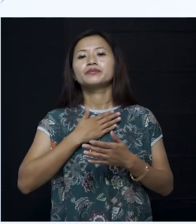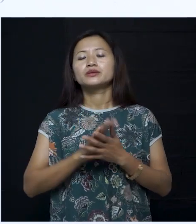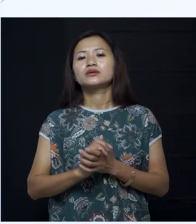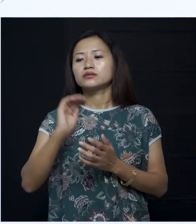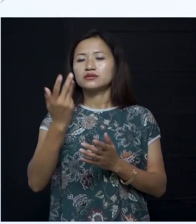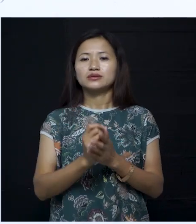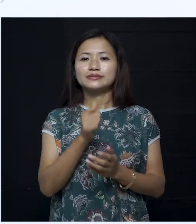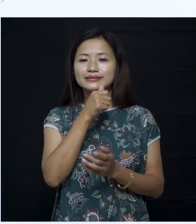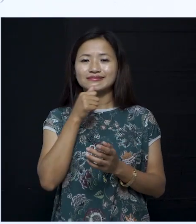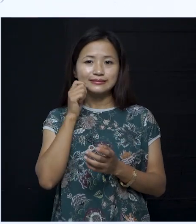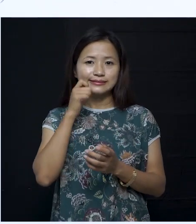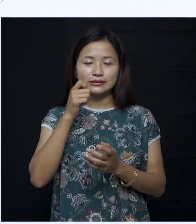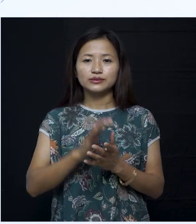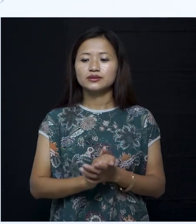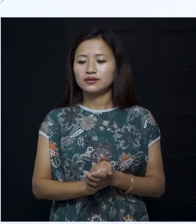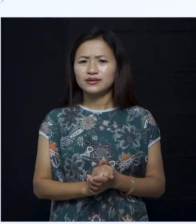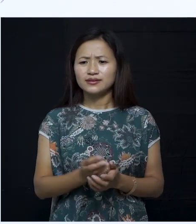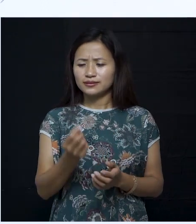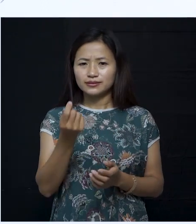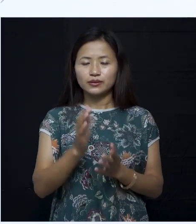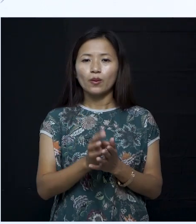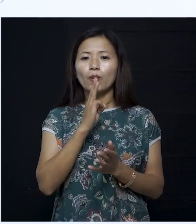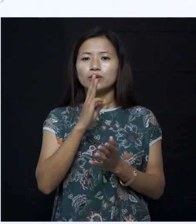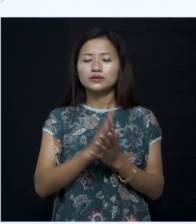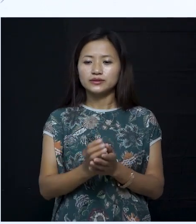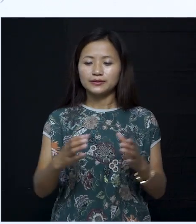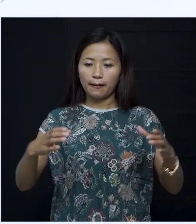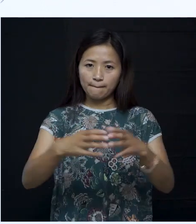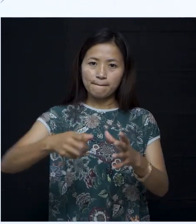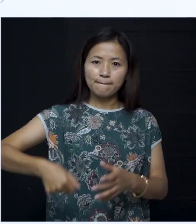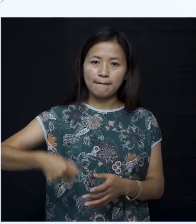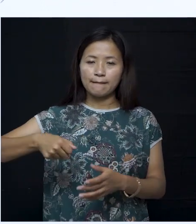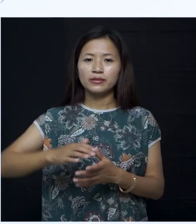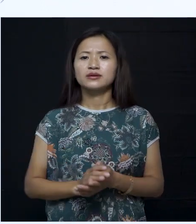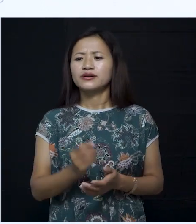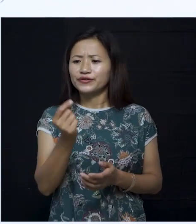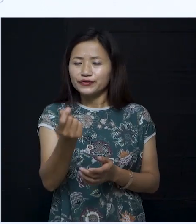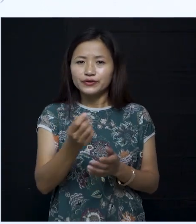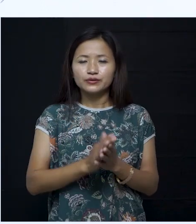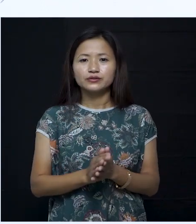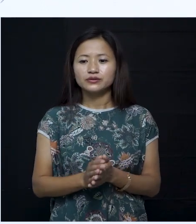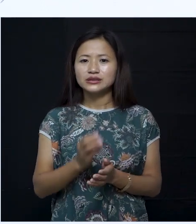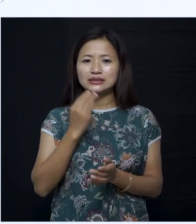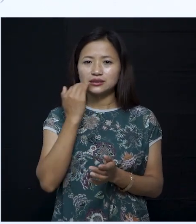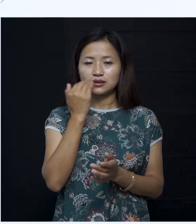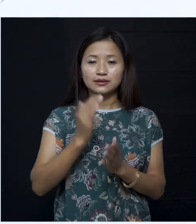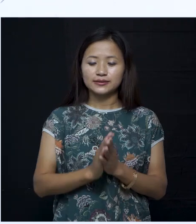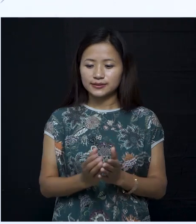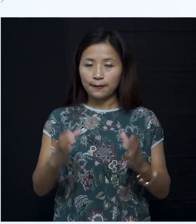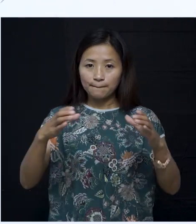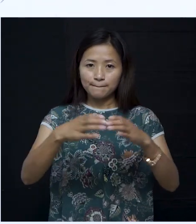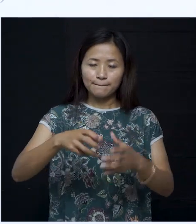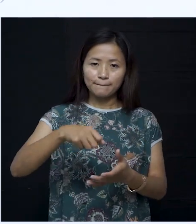a little bit of water in the bucket. There are a few chocolates in the basket. So all